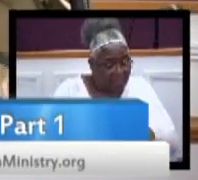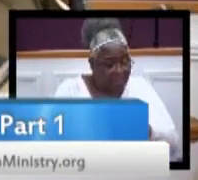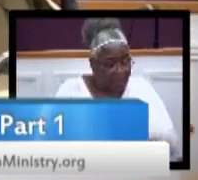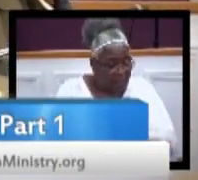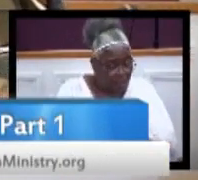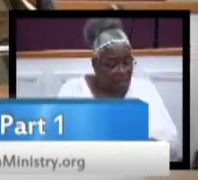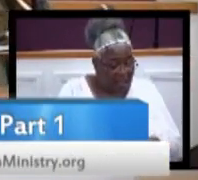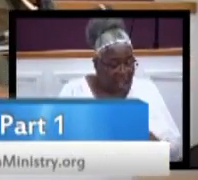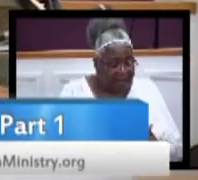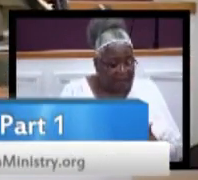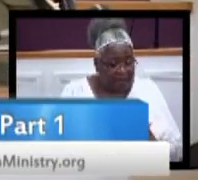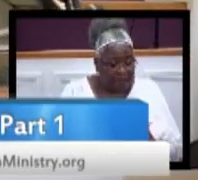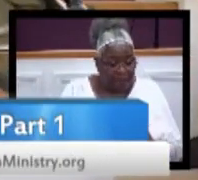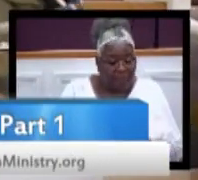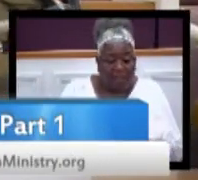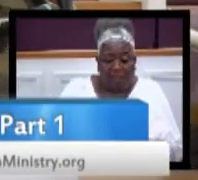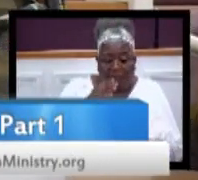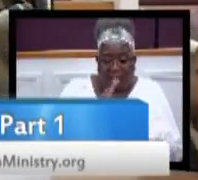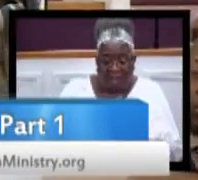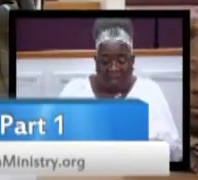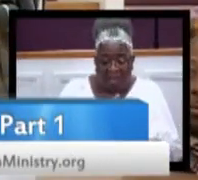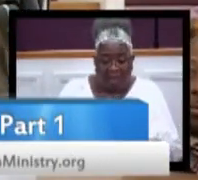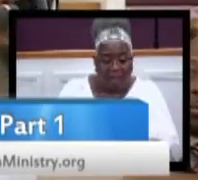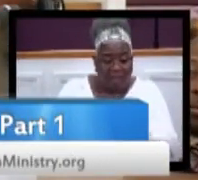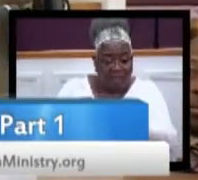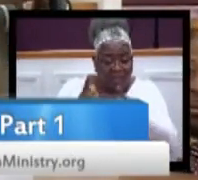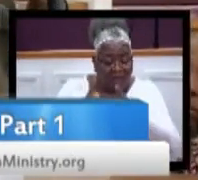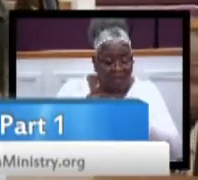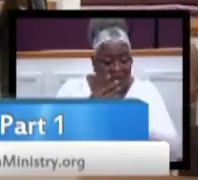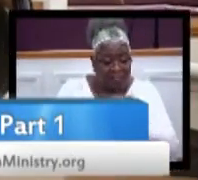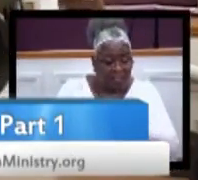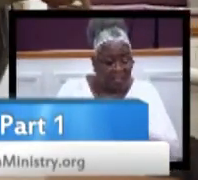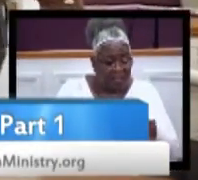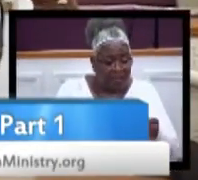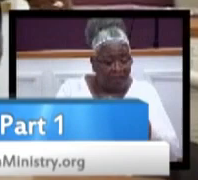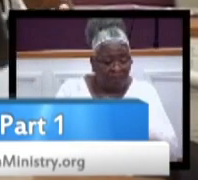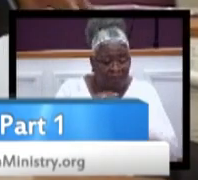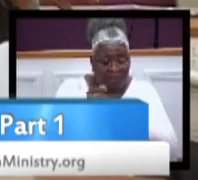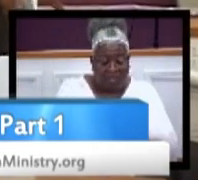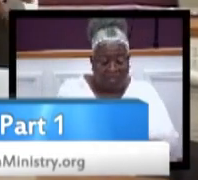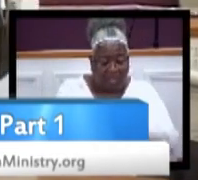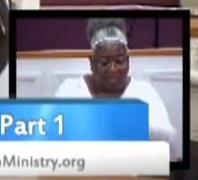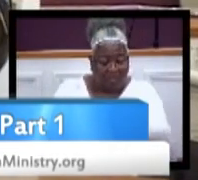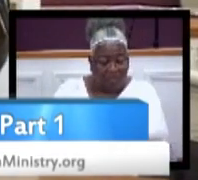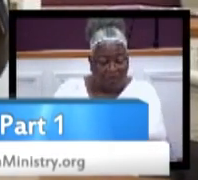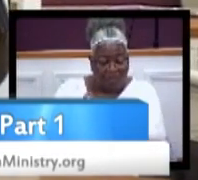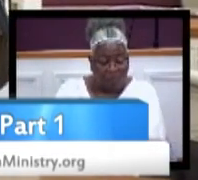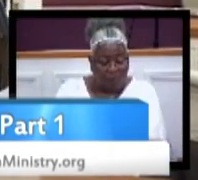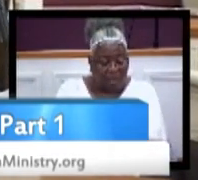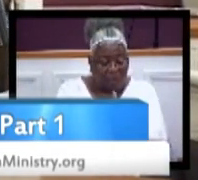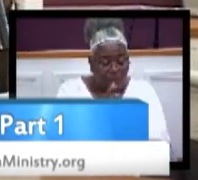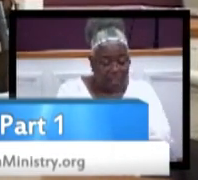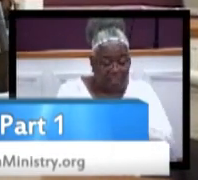your life. God comes in and takes over where